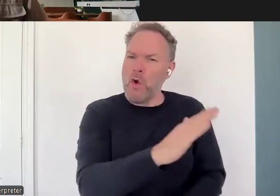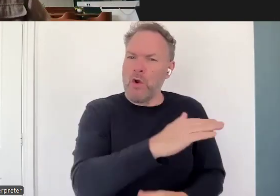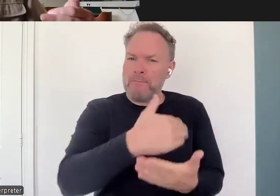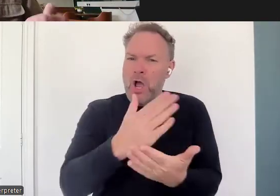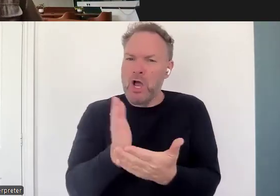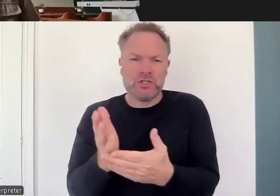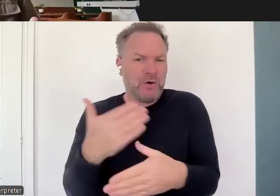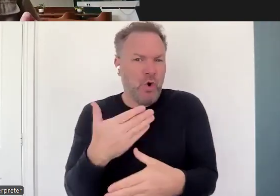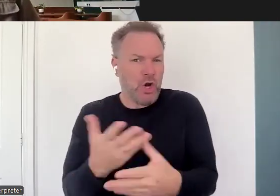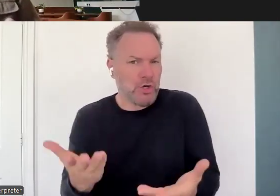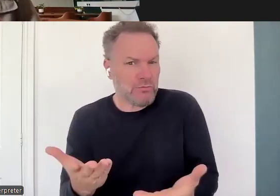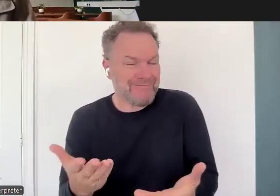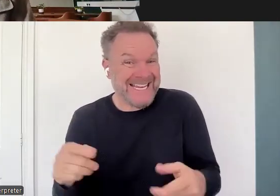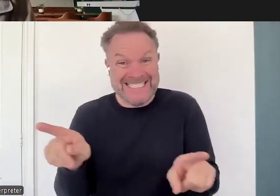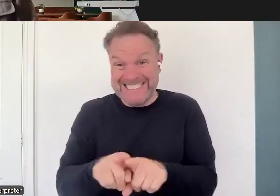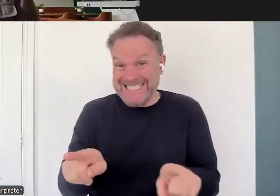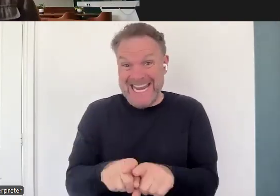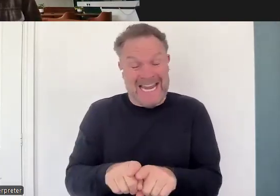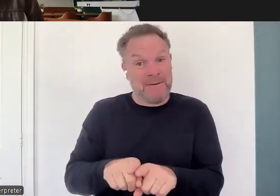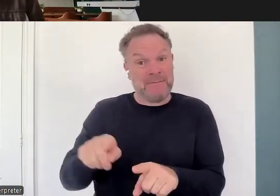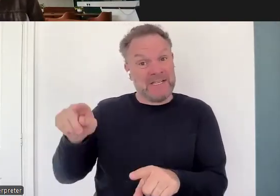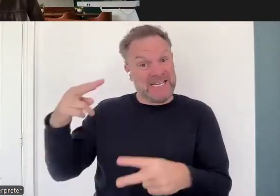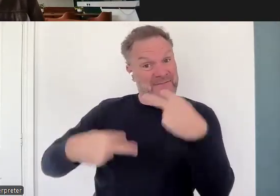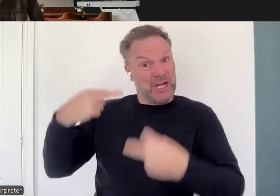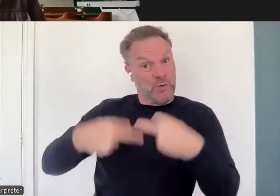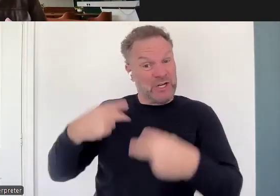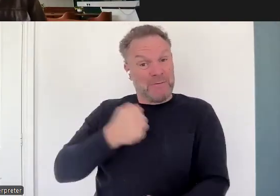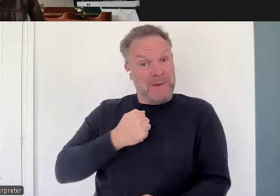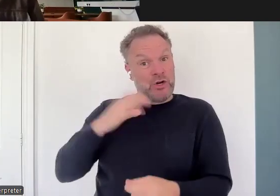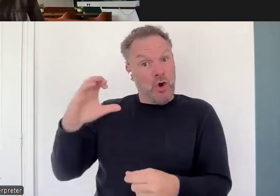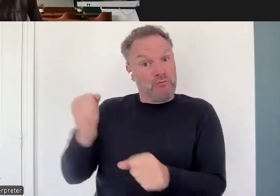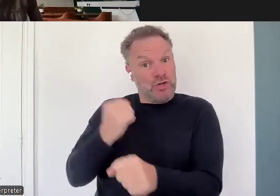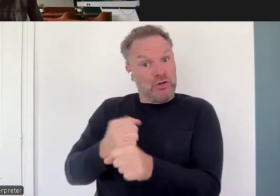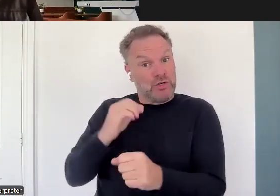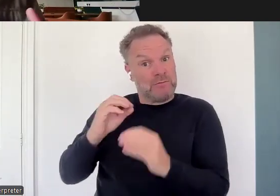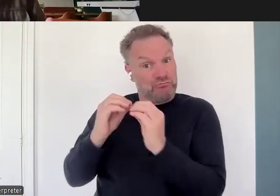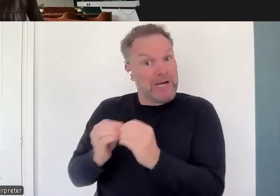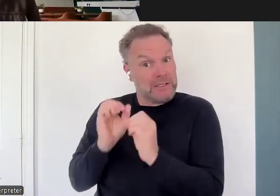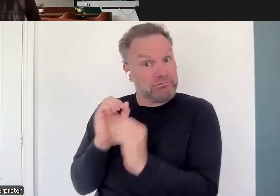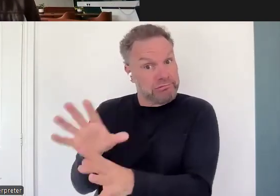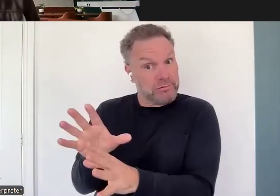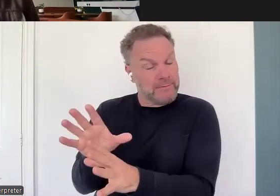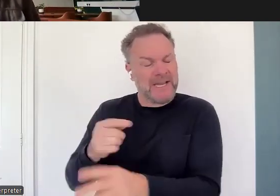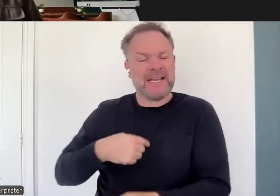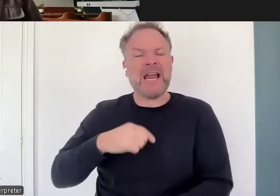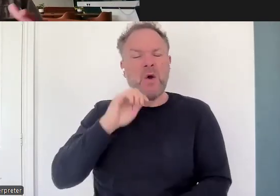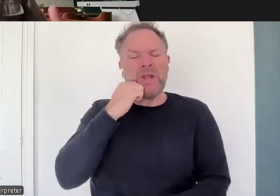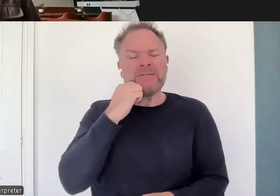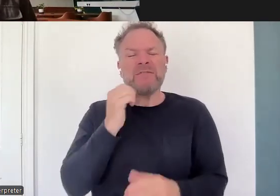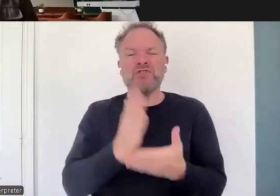well as in the evaluation of our own co-production practice. And then I'll make sure we finish as well